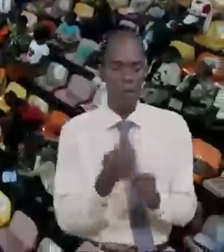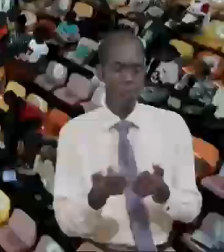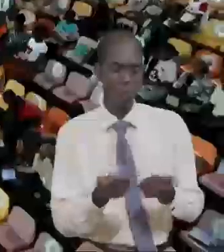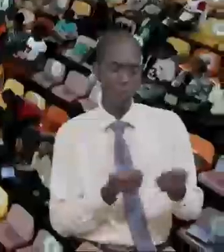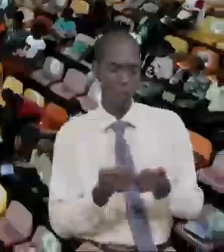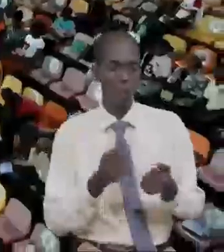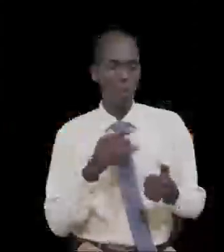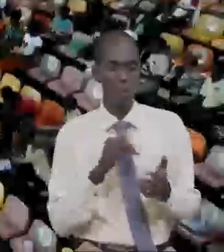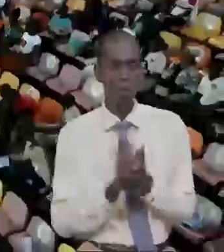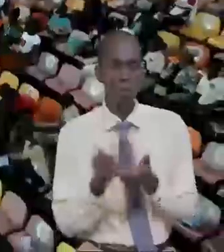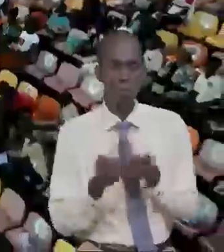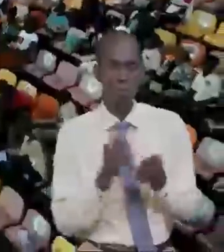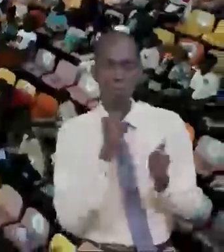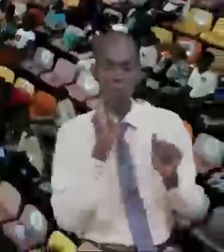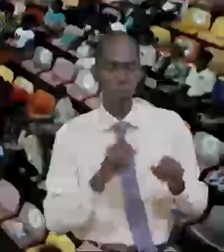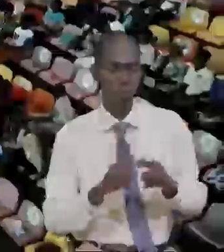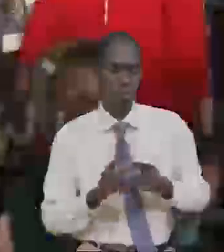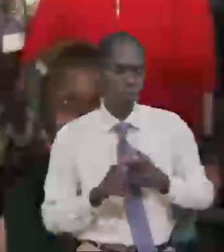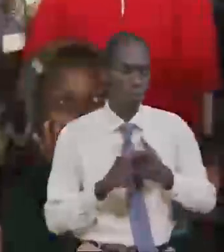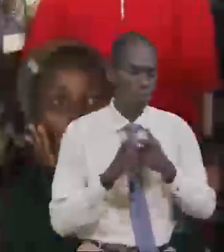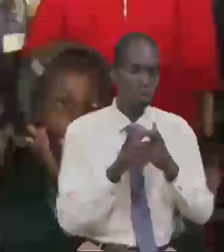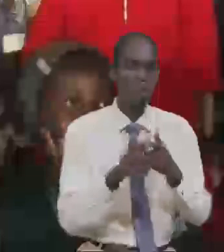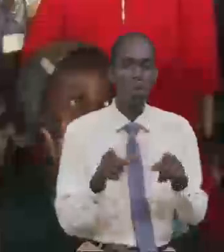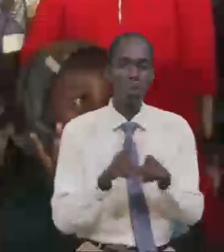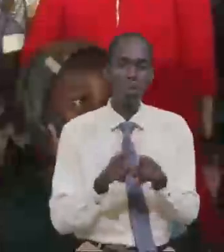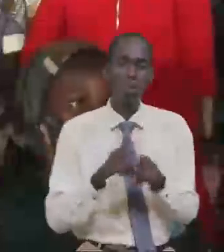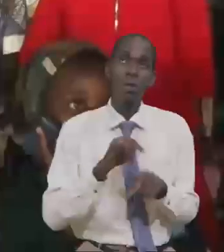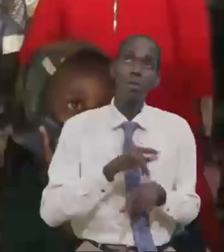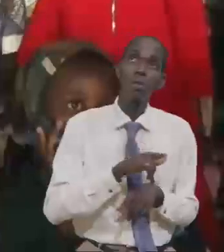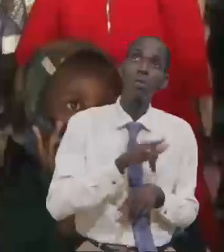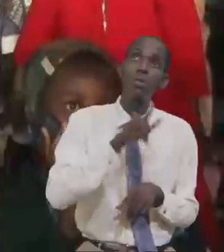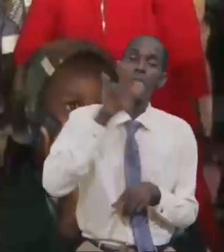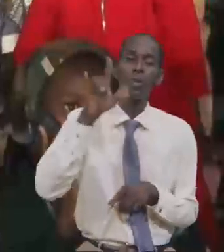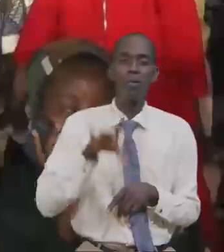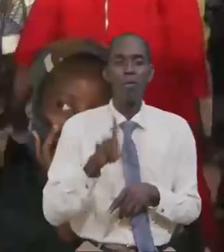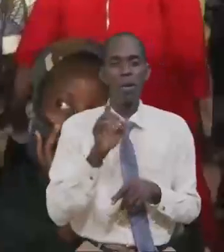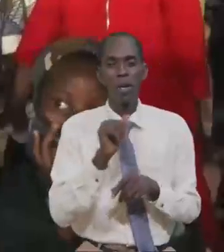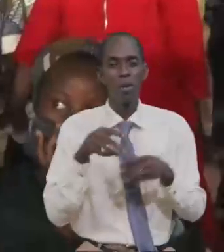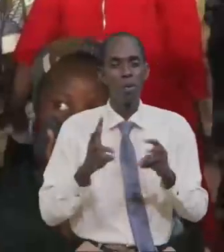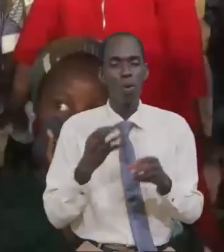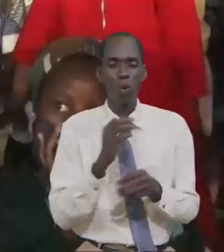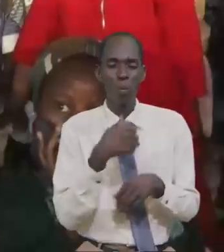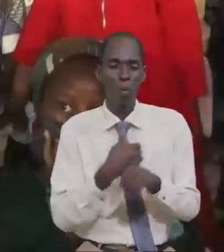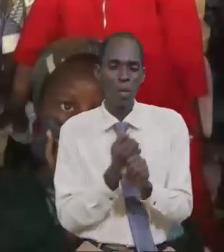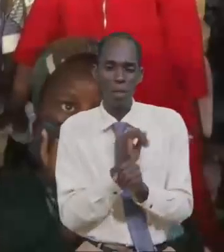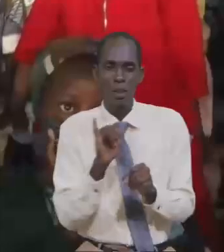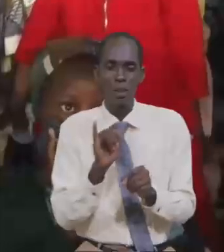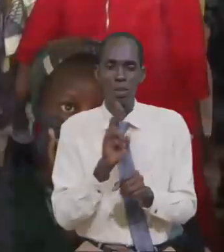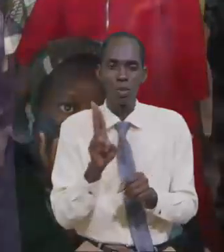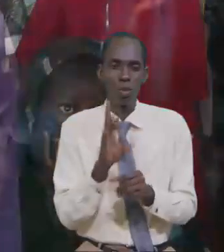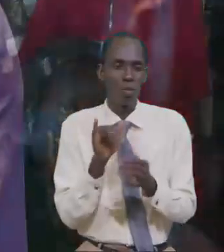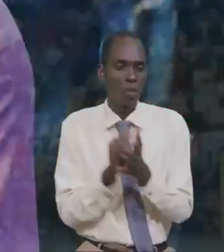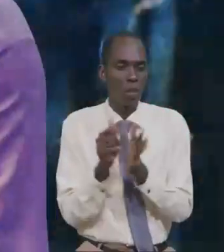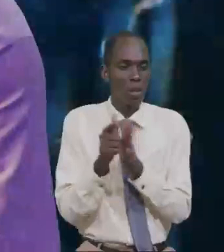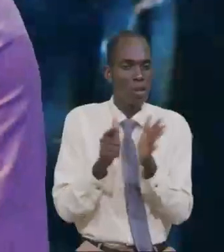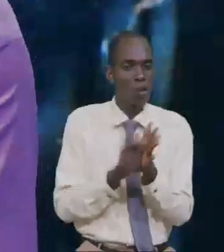of gravity so that they can fly you to where you ought to be. Don't fight against the law.